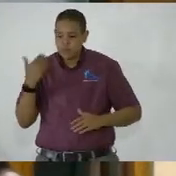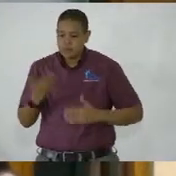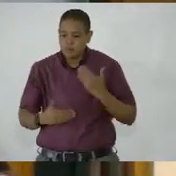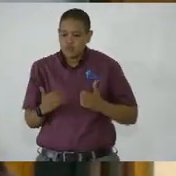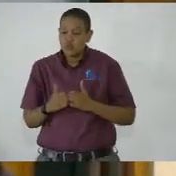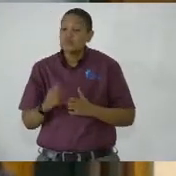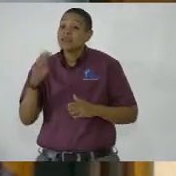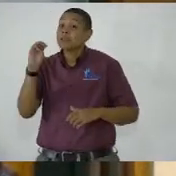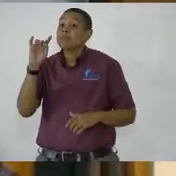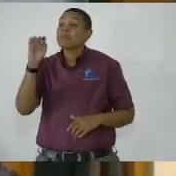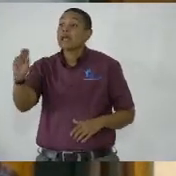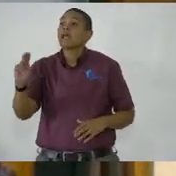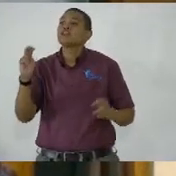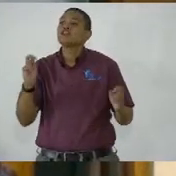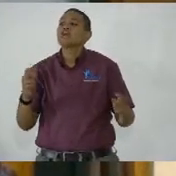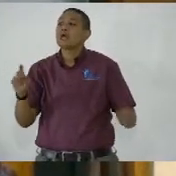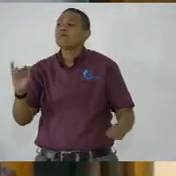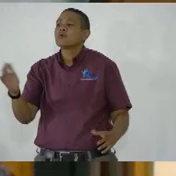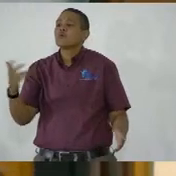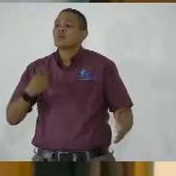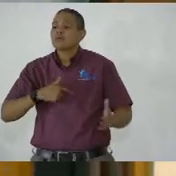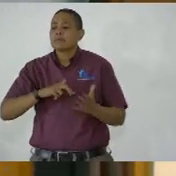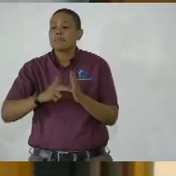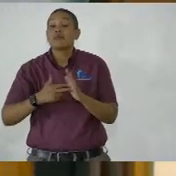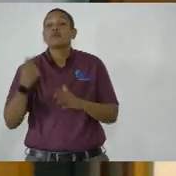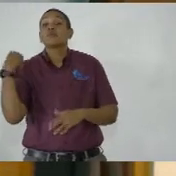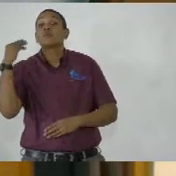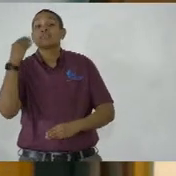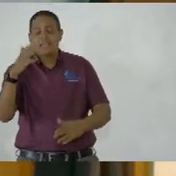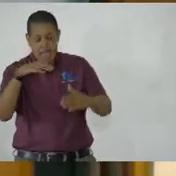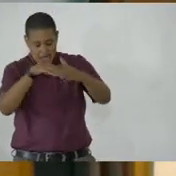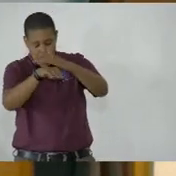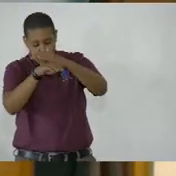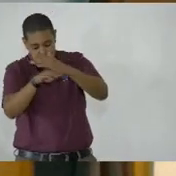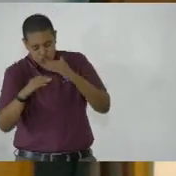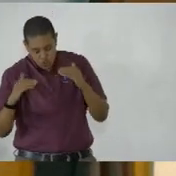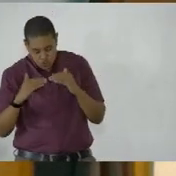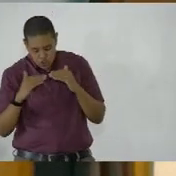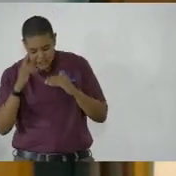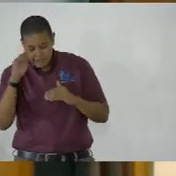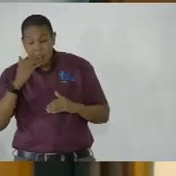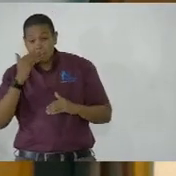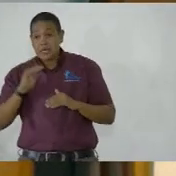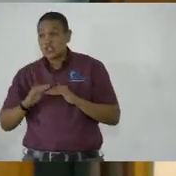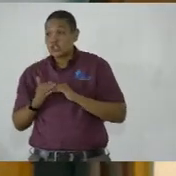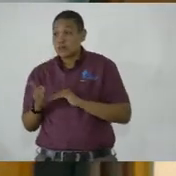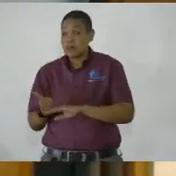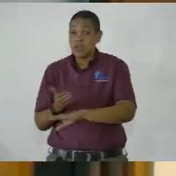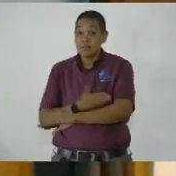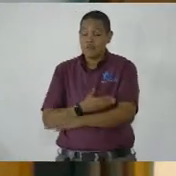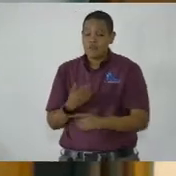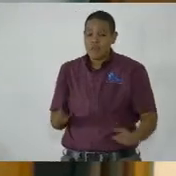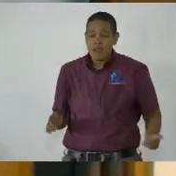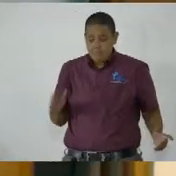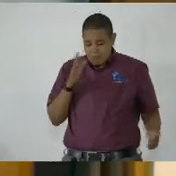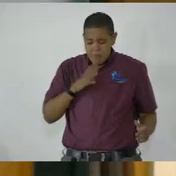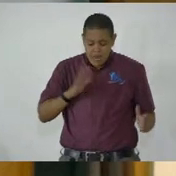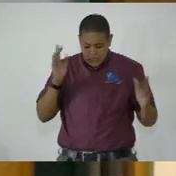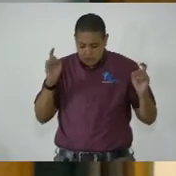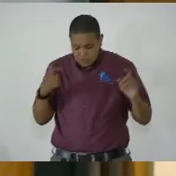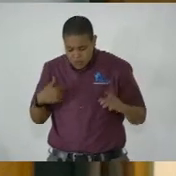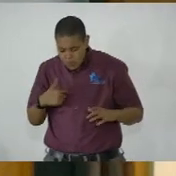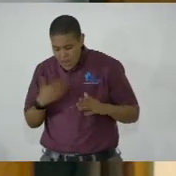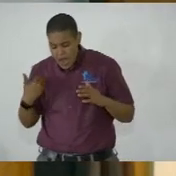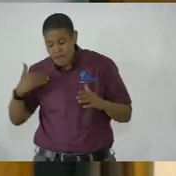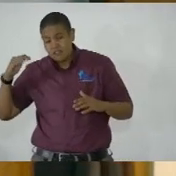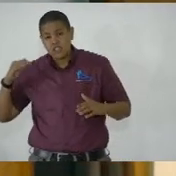with mediation, that is what we mean when we say access to justice for better Jamaica. Madam Speaker, we also have